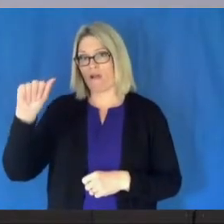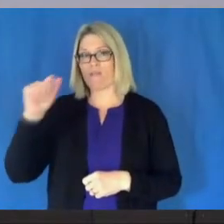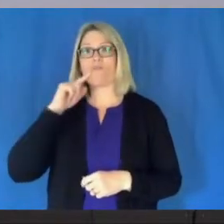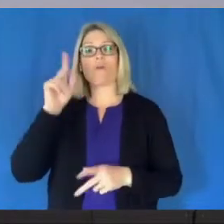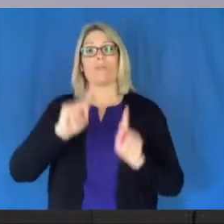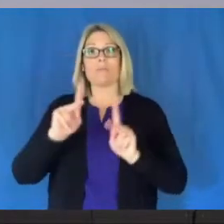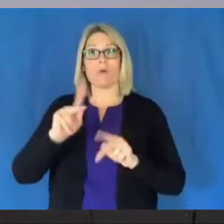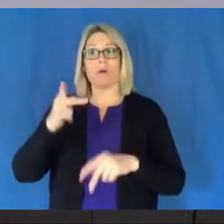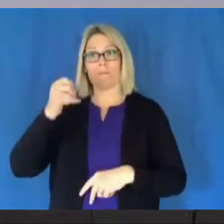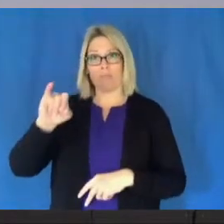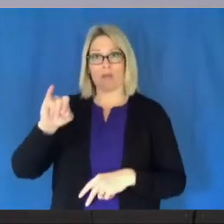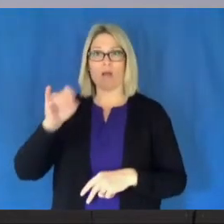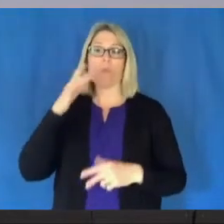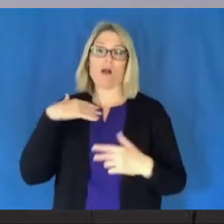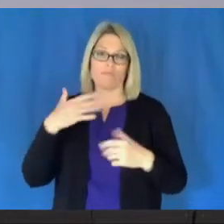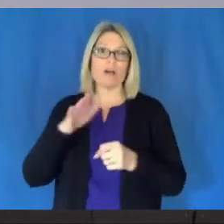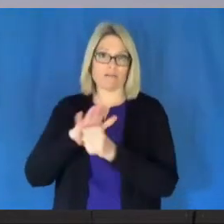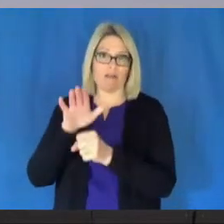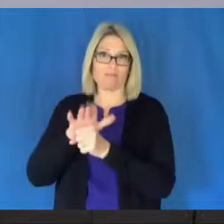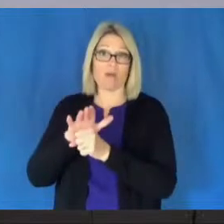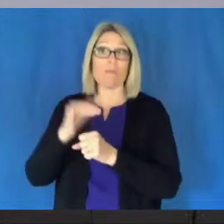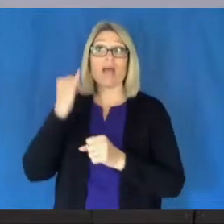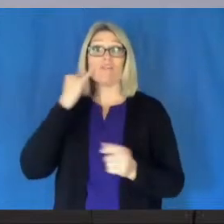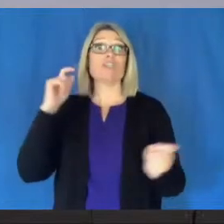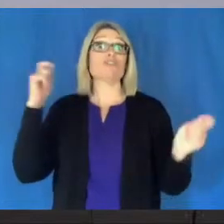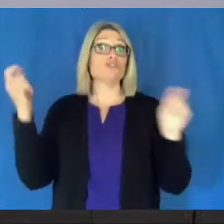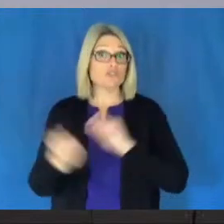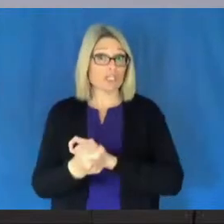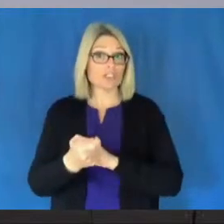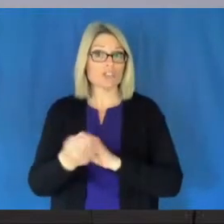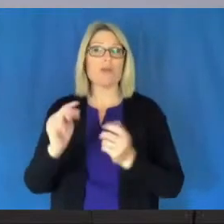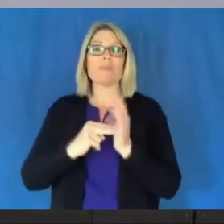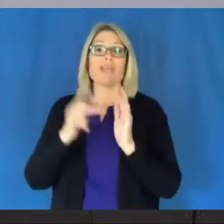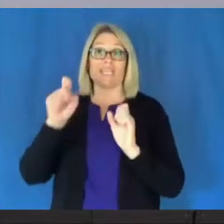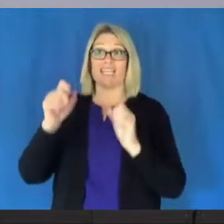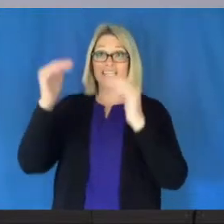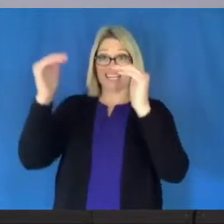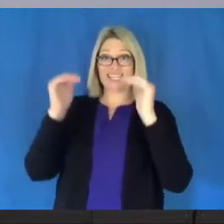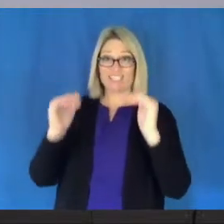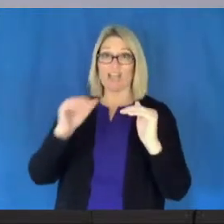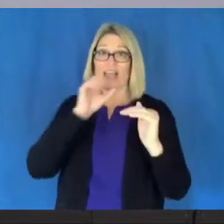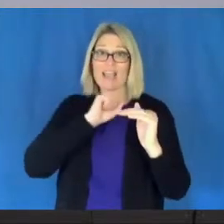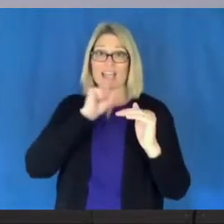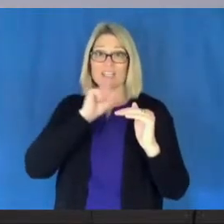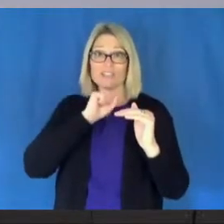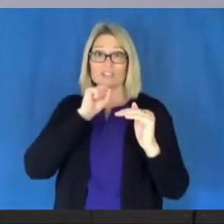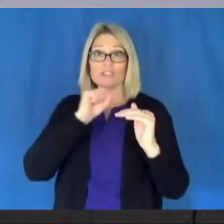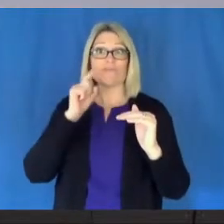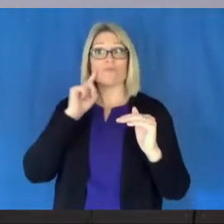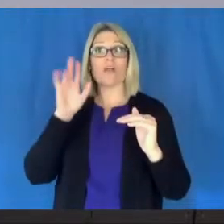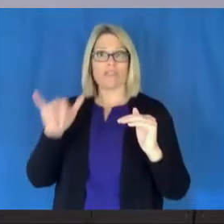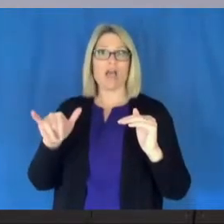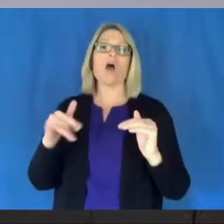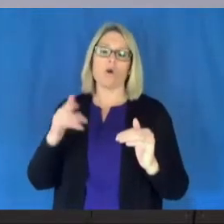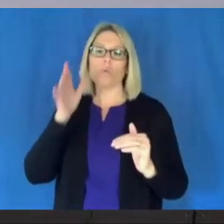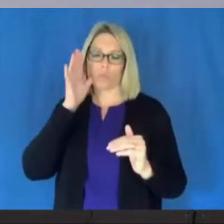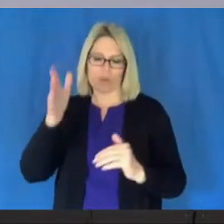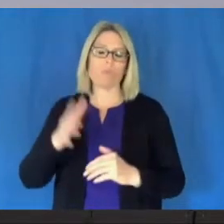but if anything changes and we need to adjust the age for our viral vector vaccines, we will.